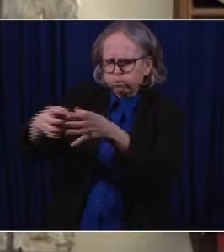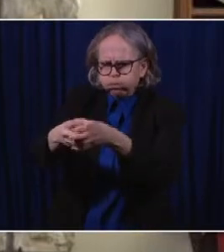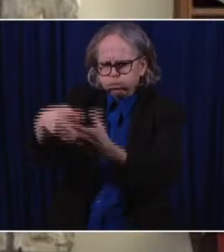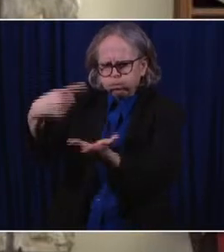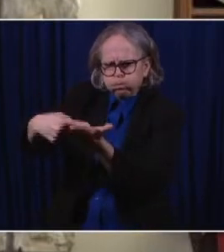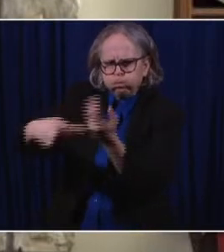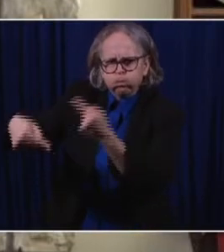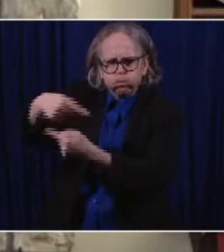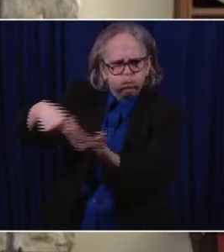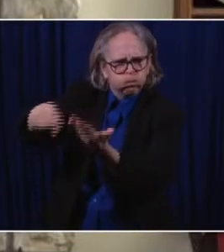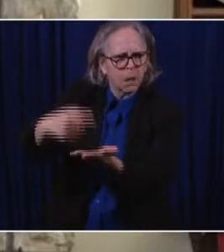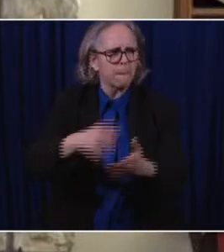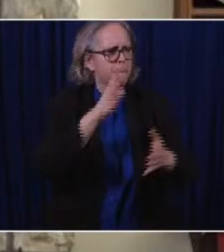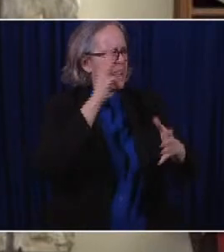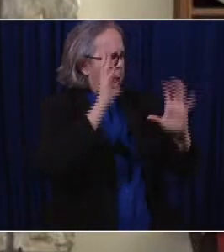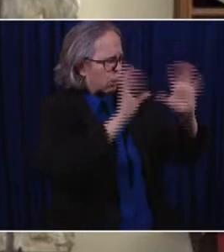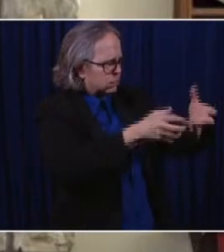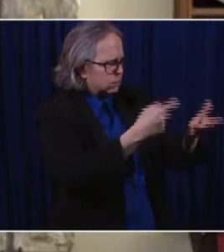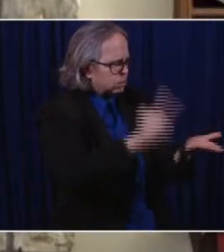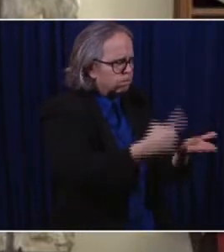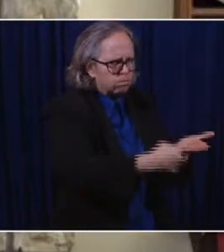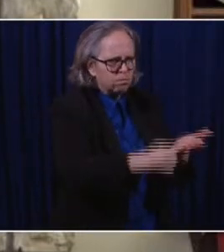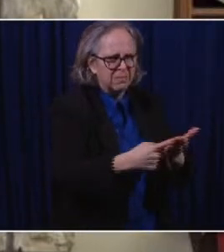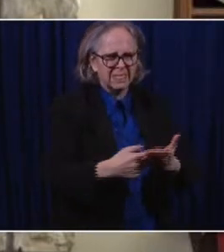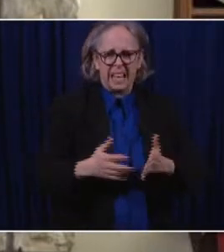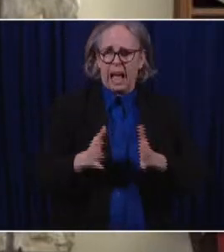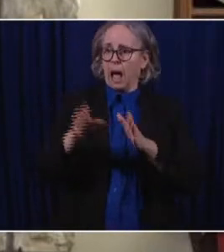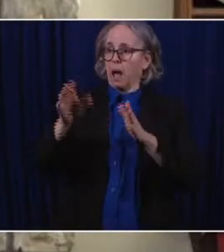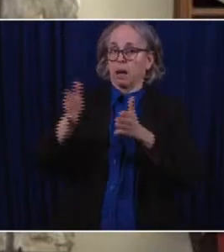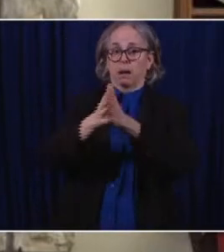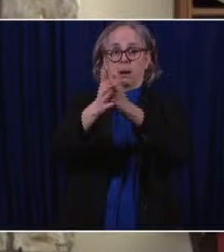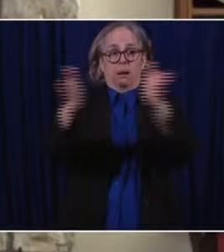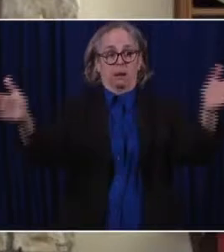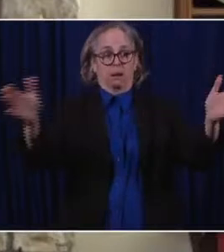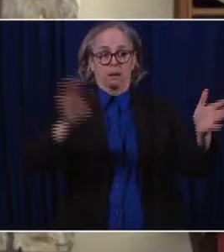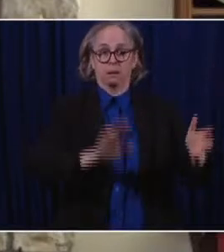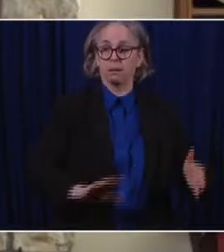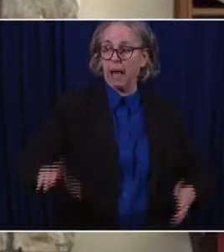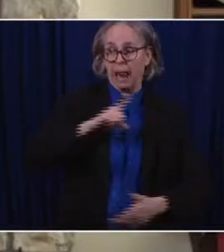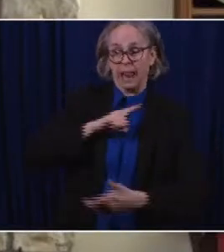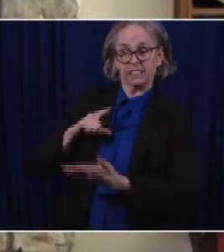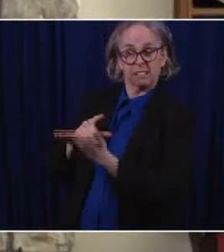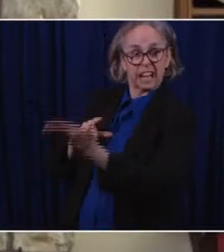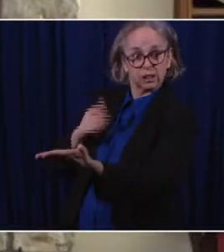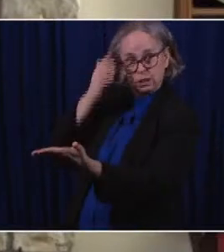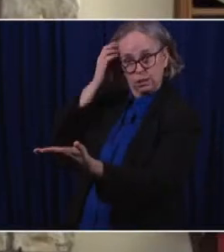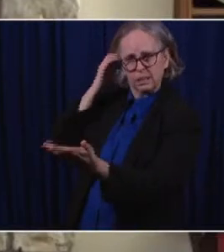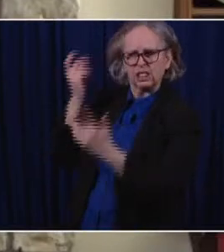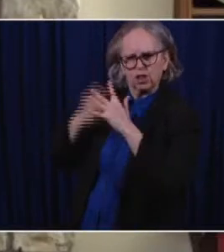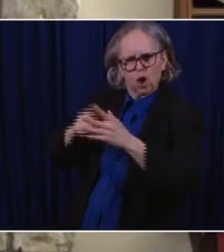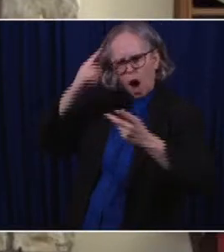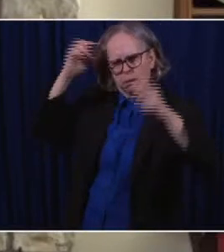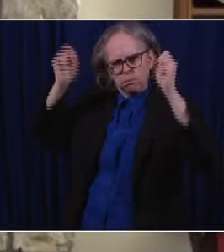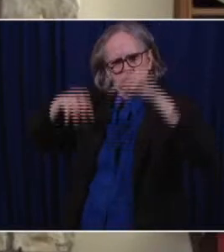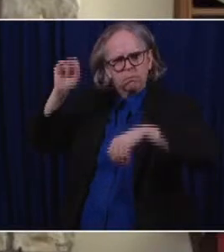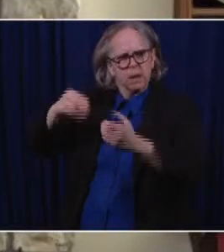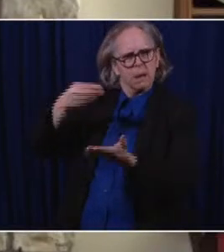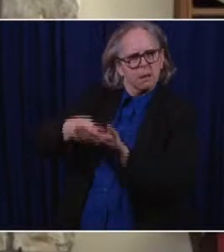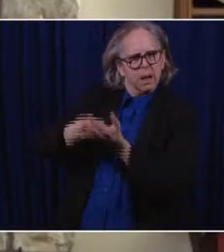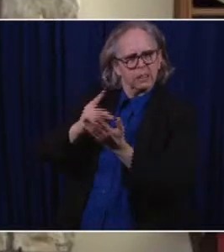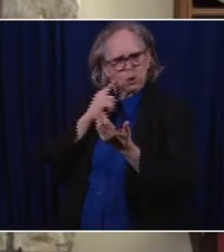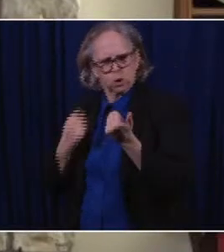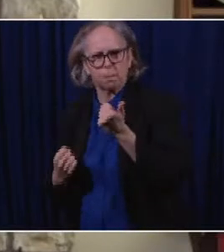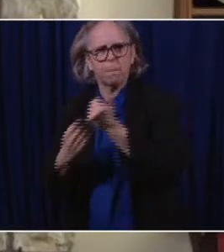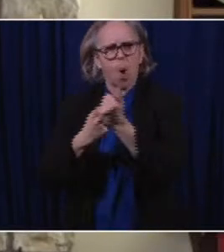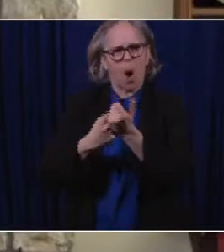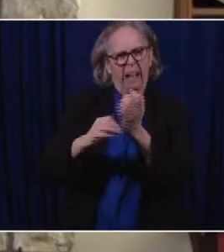statewide. And the General Assembly will be working, talking about this. And I know they're very interested,